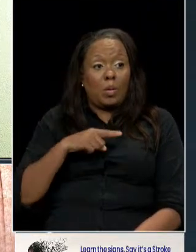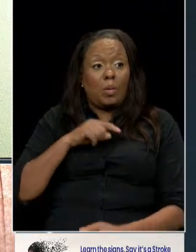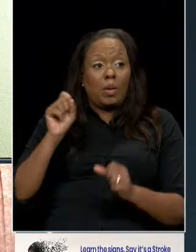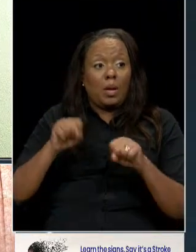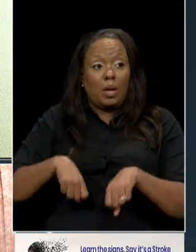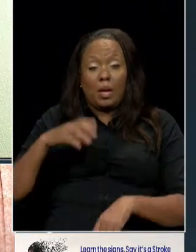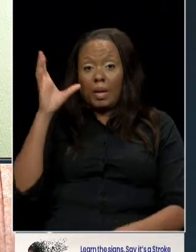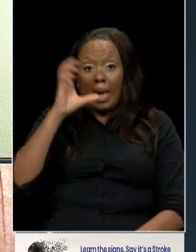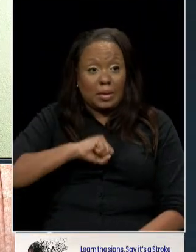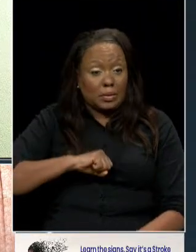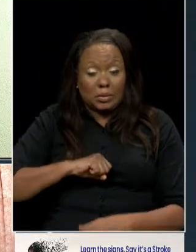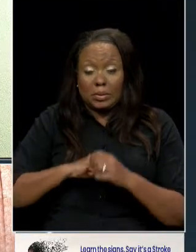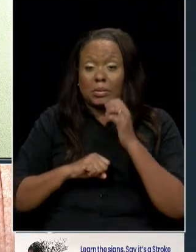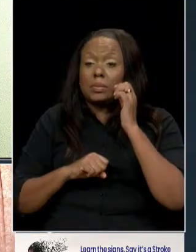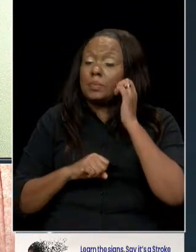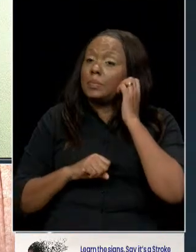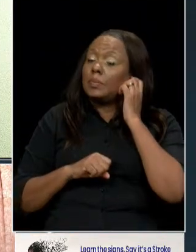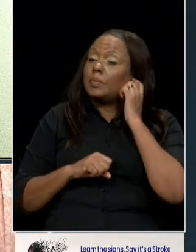said.